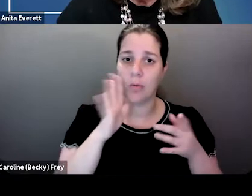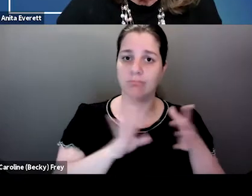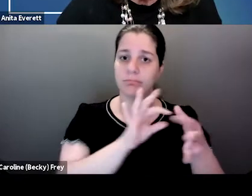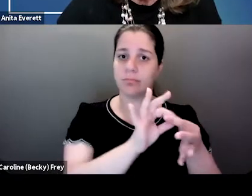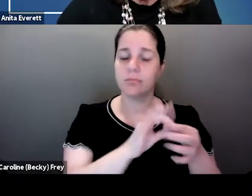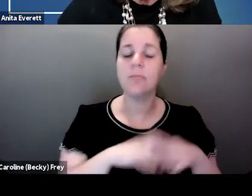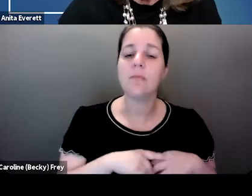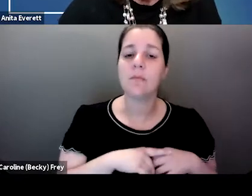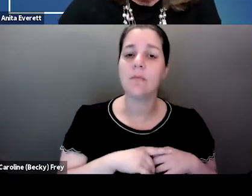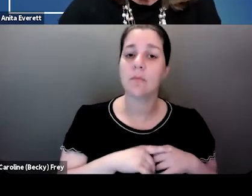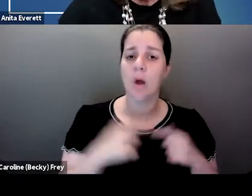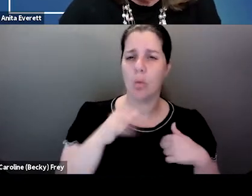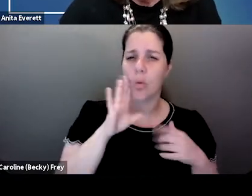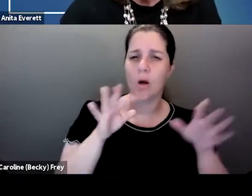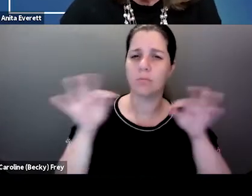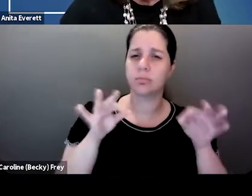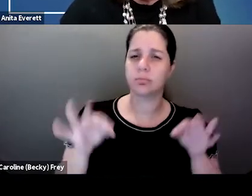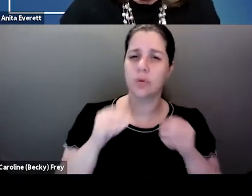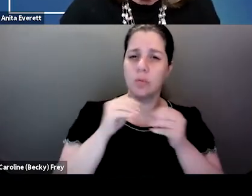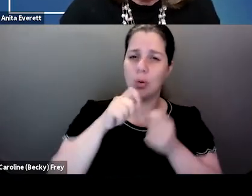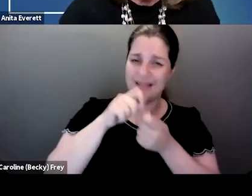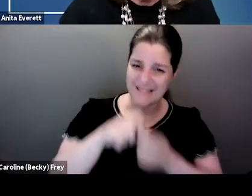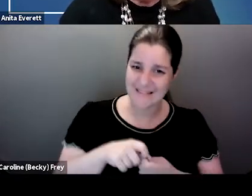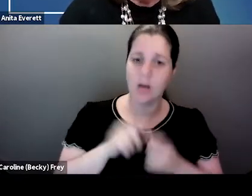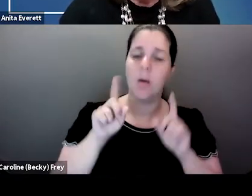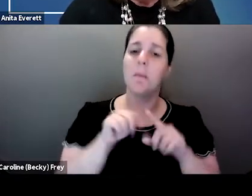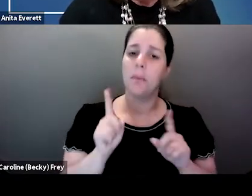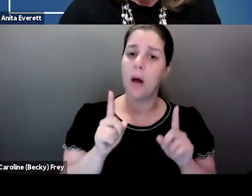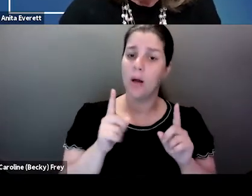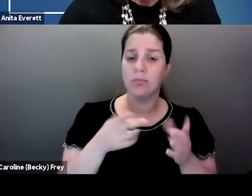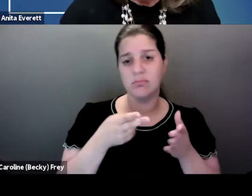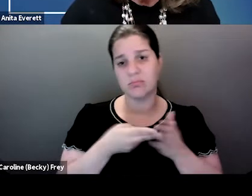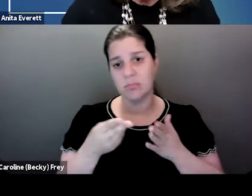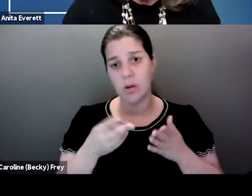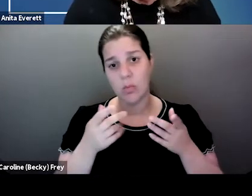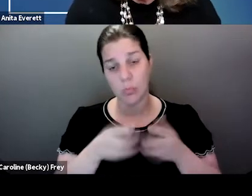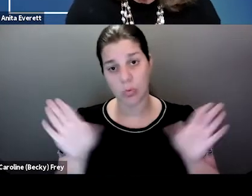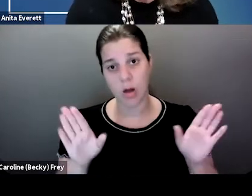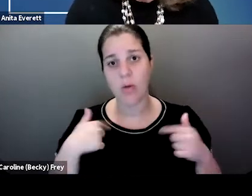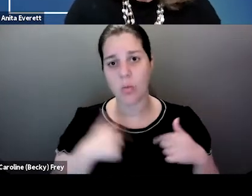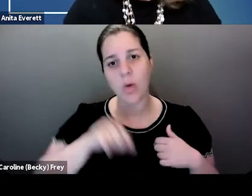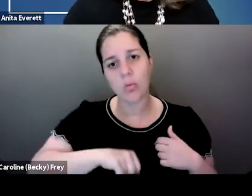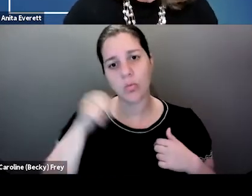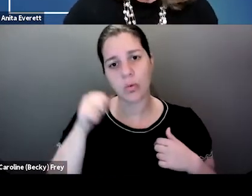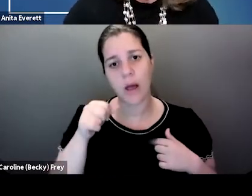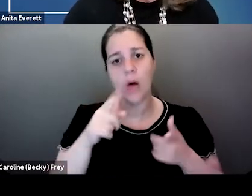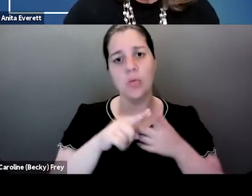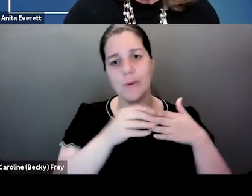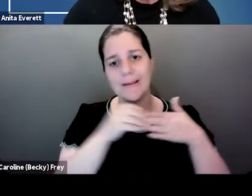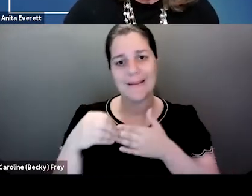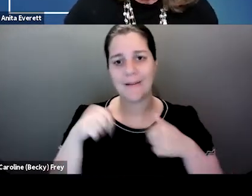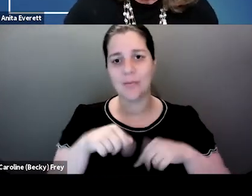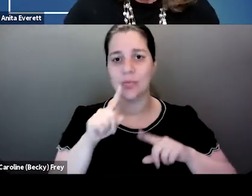But broadly, we're very proud to be part of and to be, in fact, leading the response to organize services